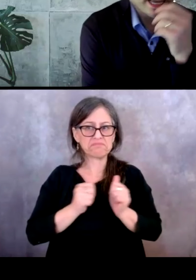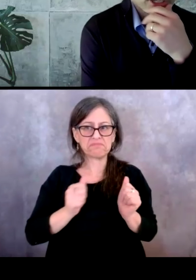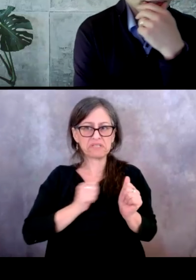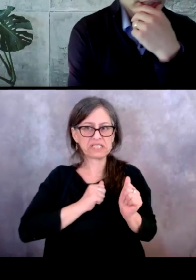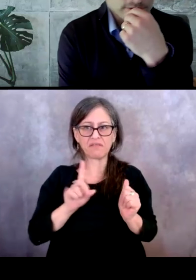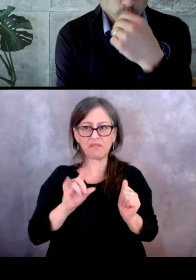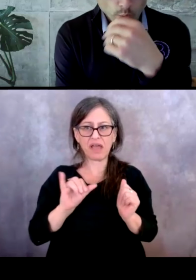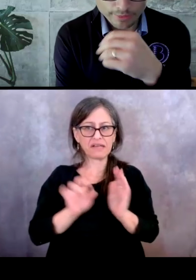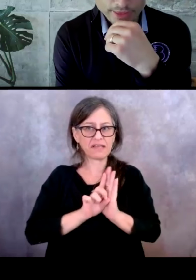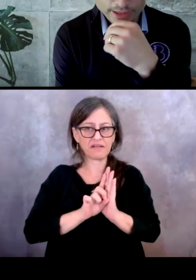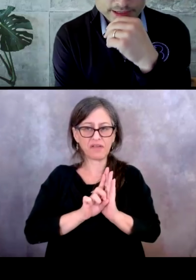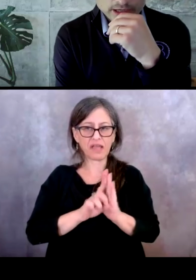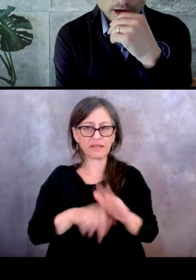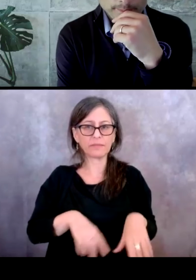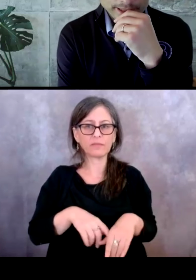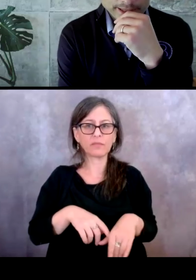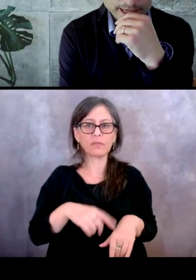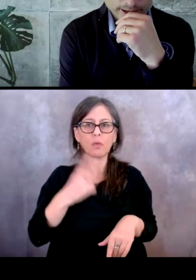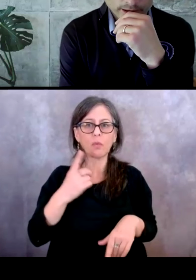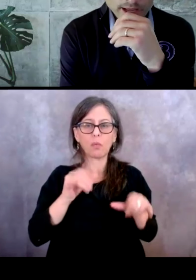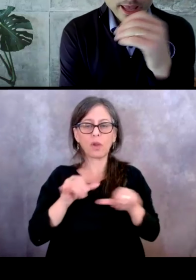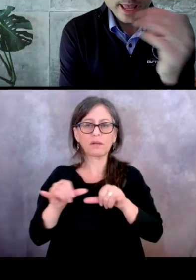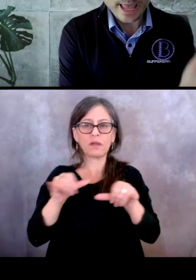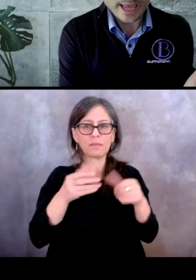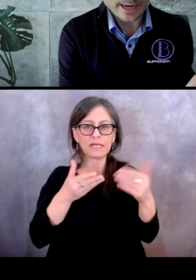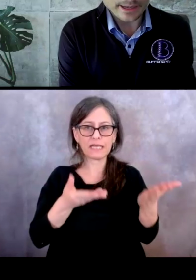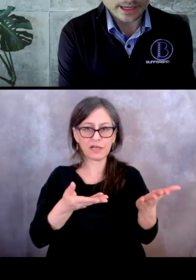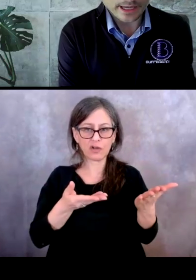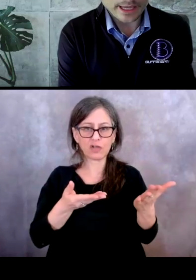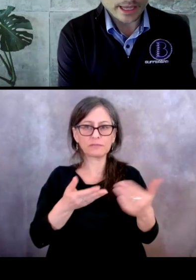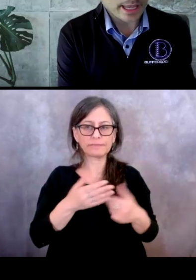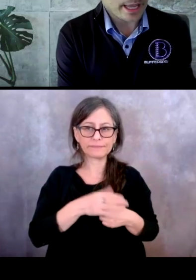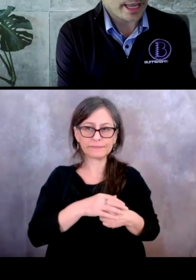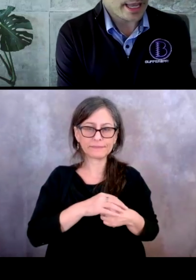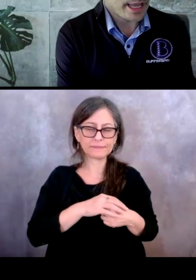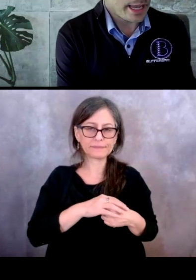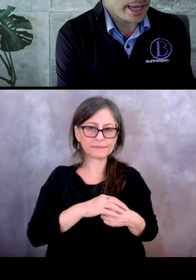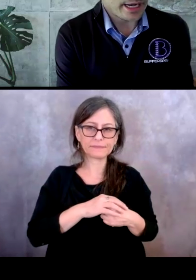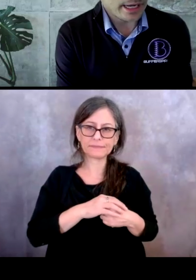these stages, there's one thing that is common in here, and